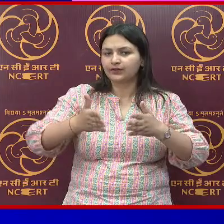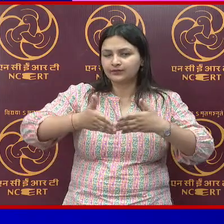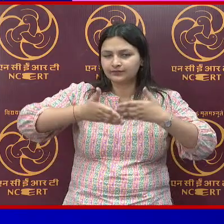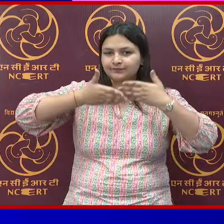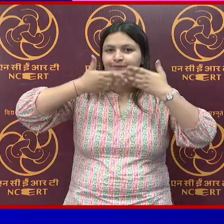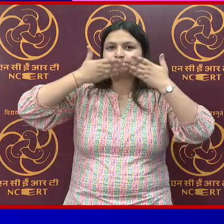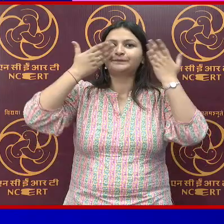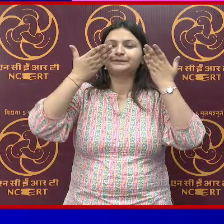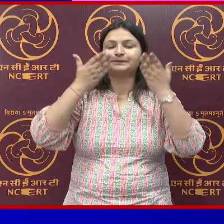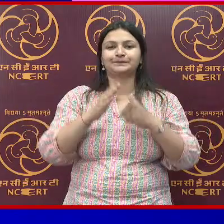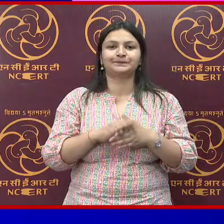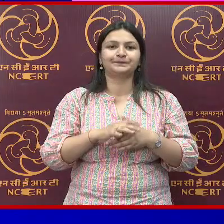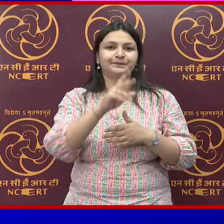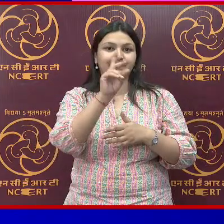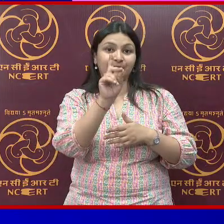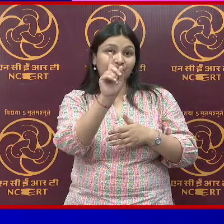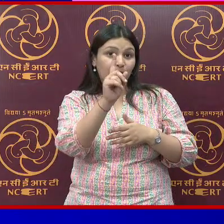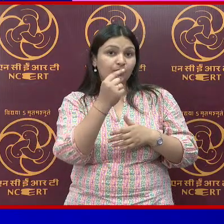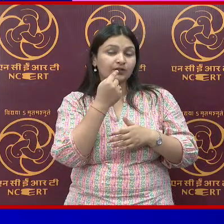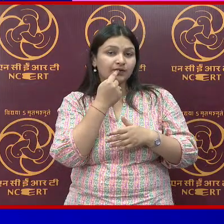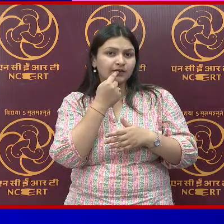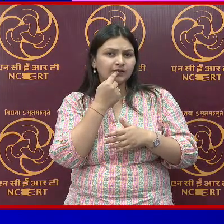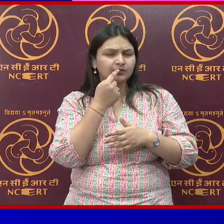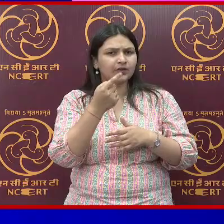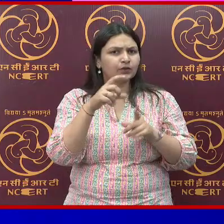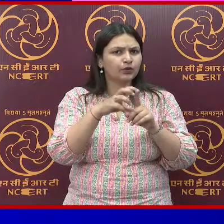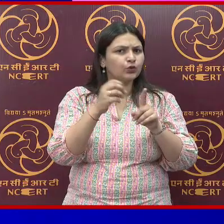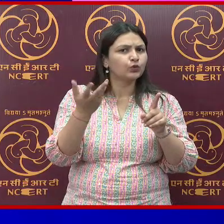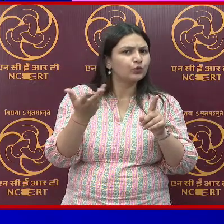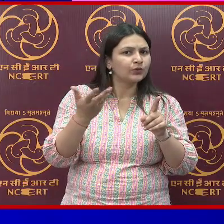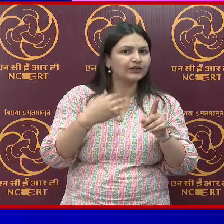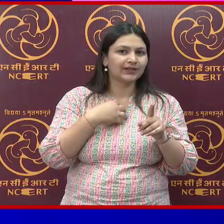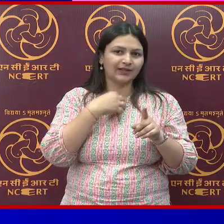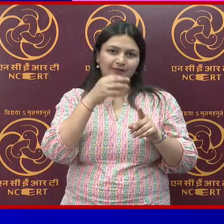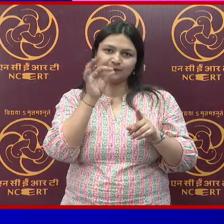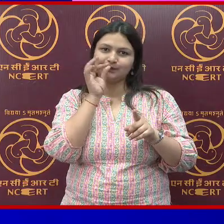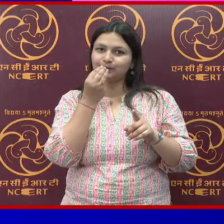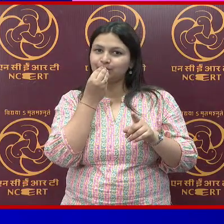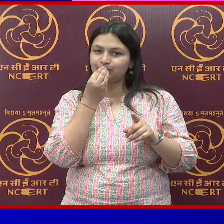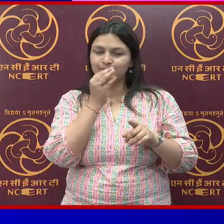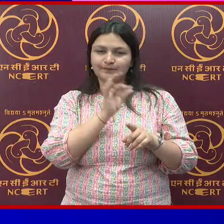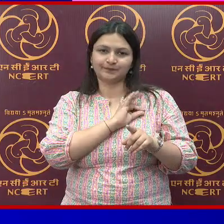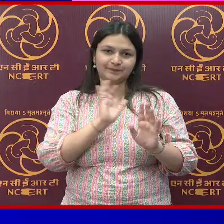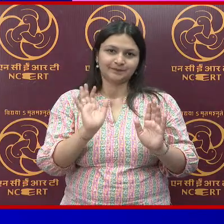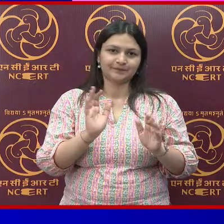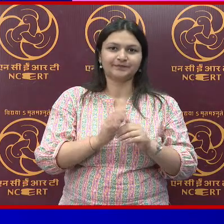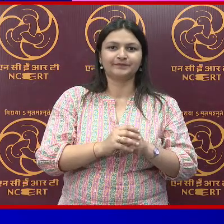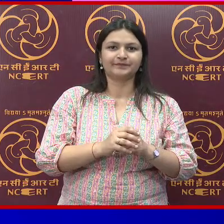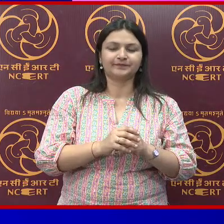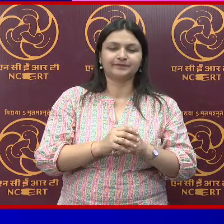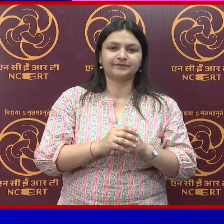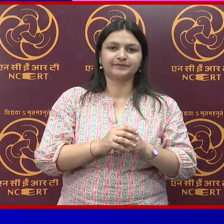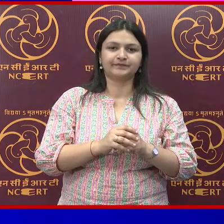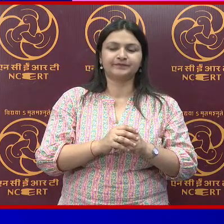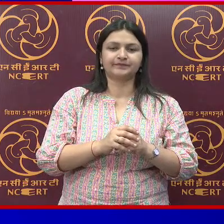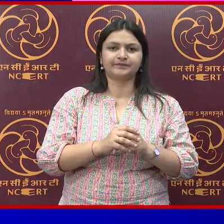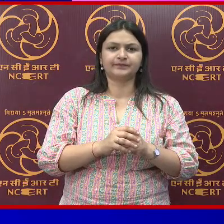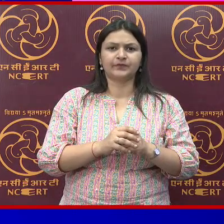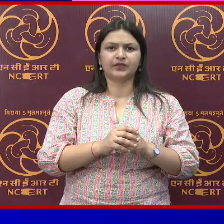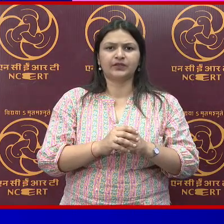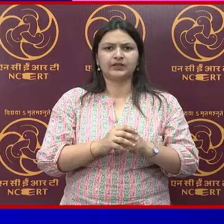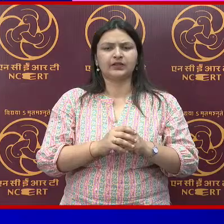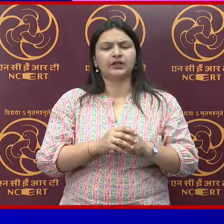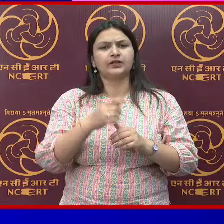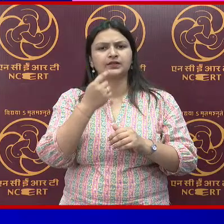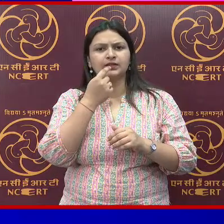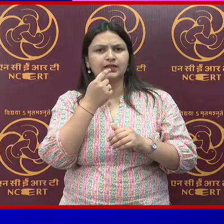breathe. One little mouth that likes to eat. Okay. So, what does